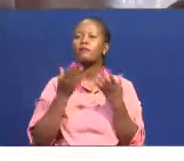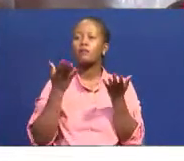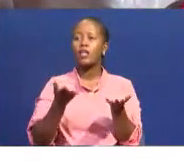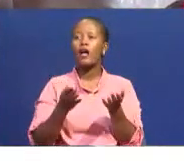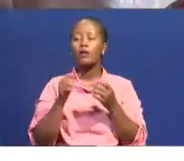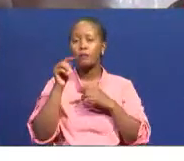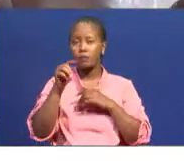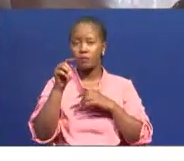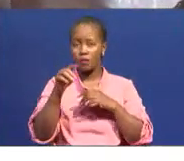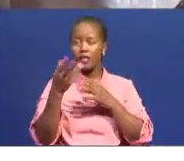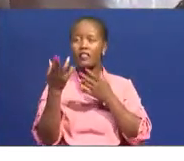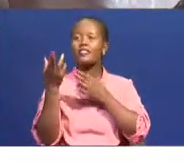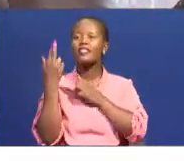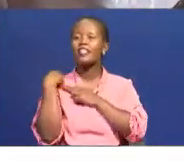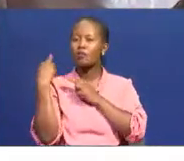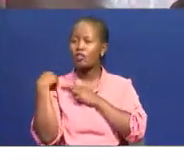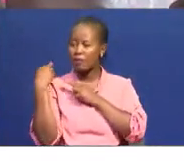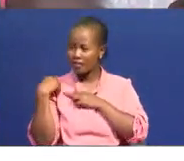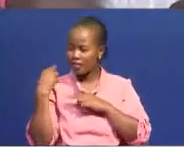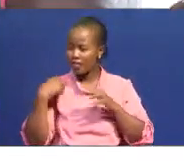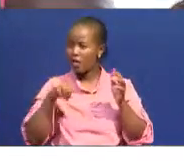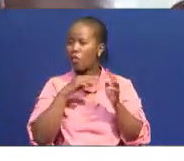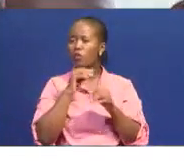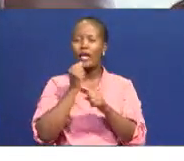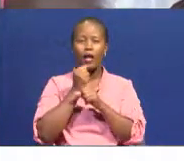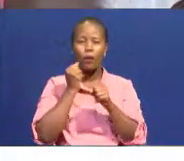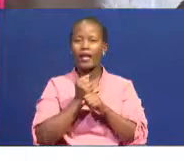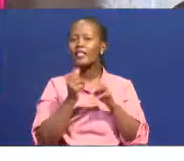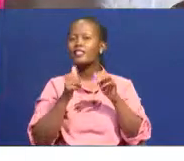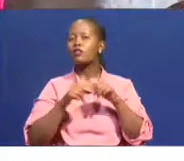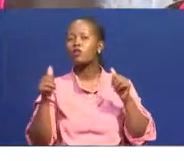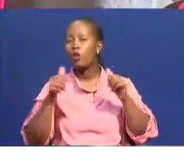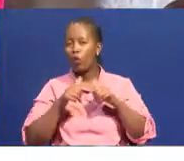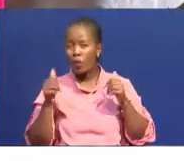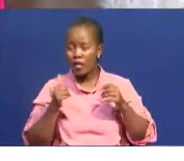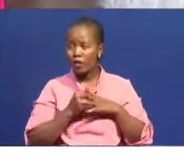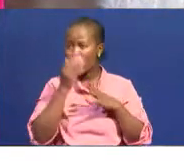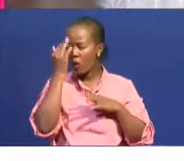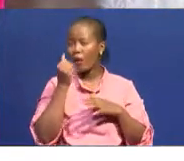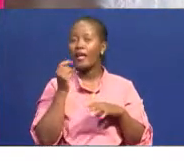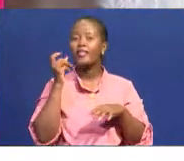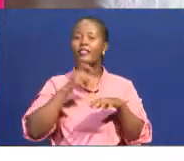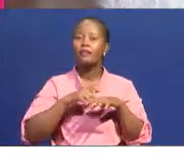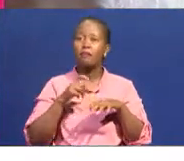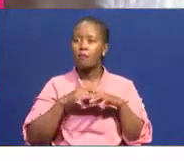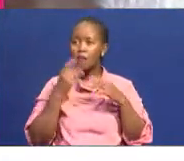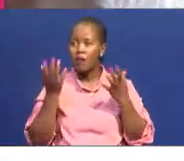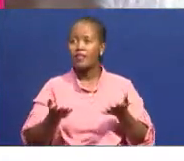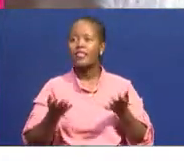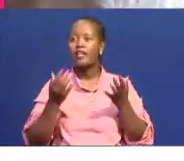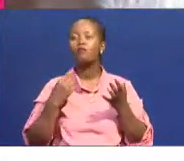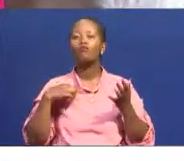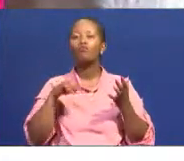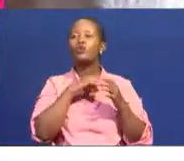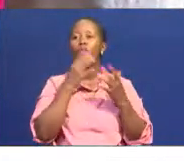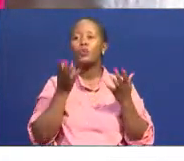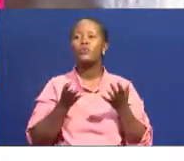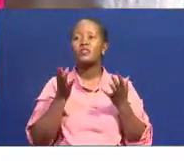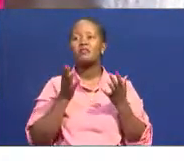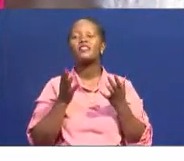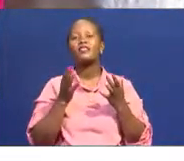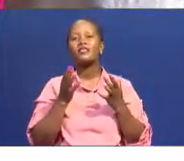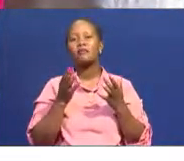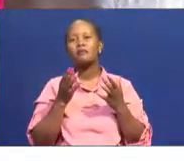hiyo tunafanya kazi inavyotakikana ili wakati utapumzika, wale ambao